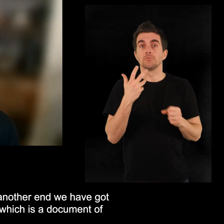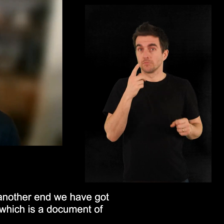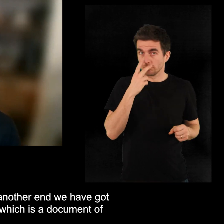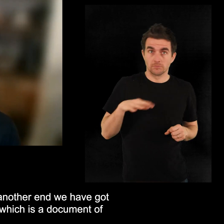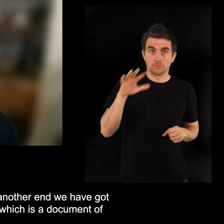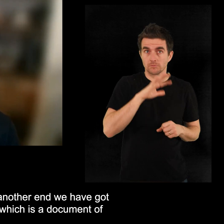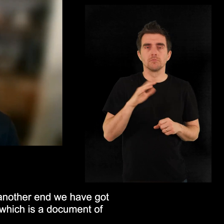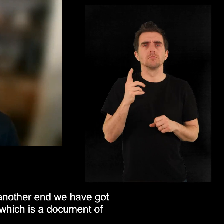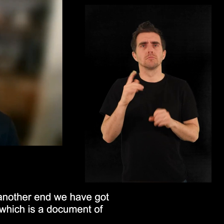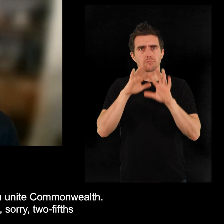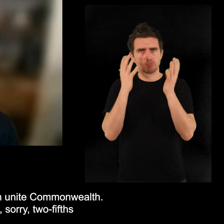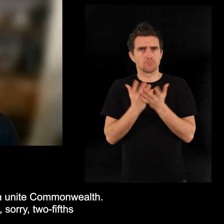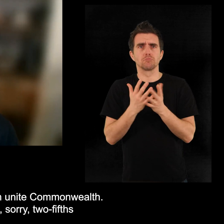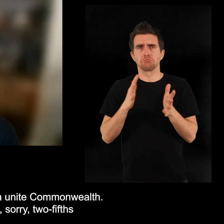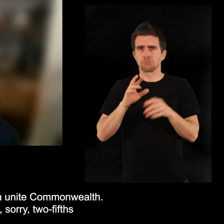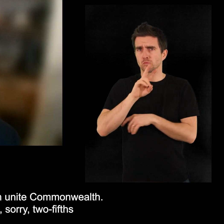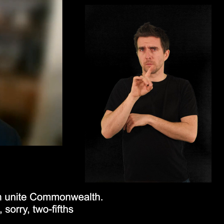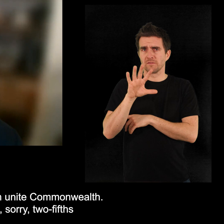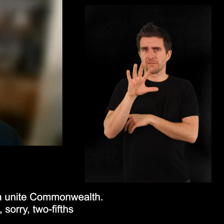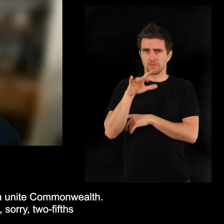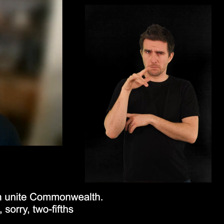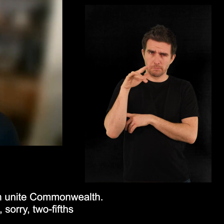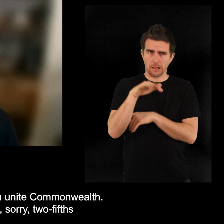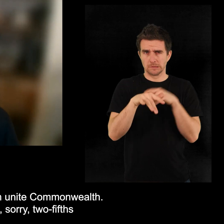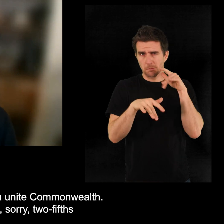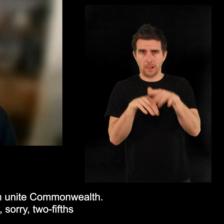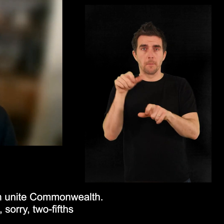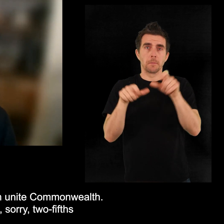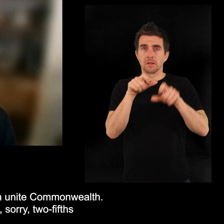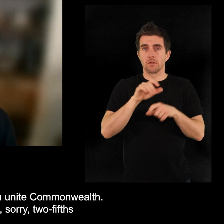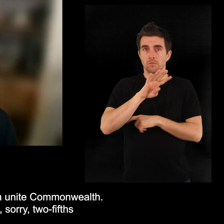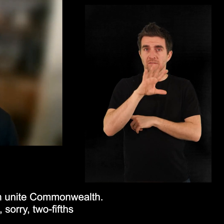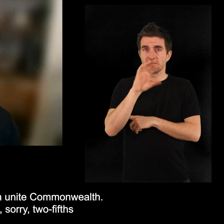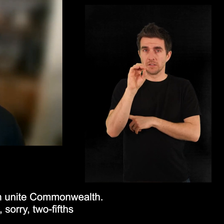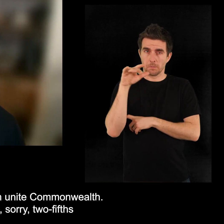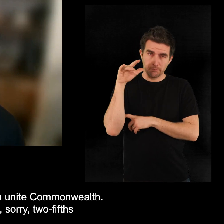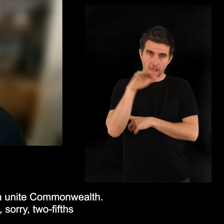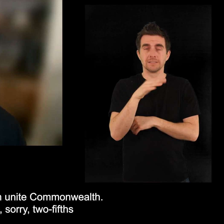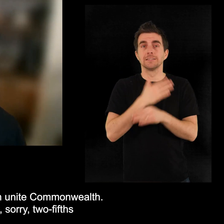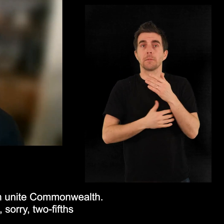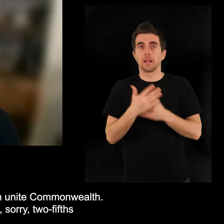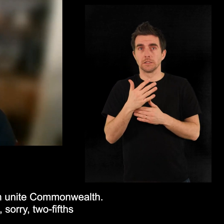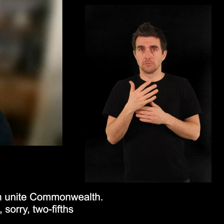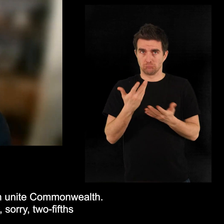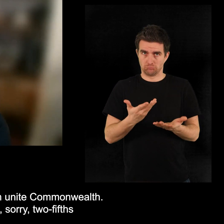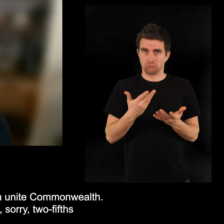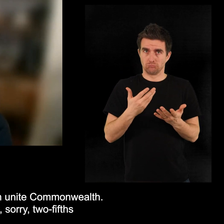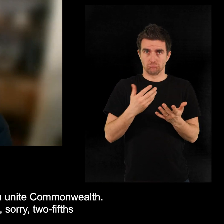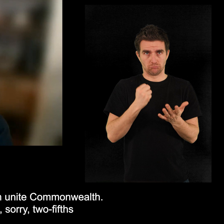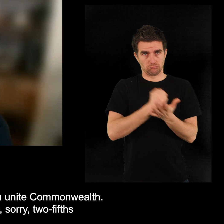Commonwealth Charter, which is a document of values and aspirations which unite Commonwealth. Commonwealth is